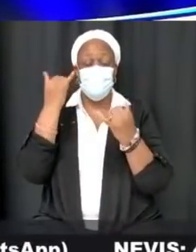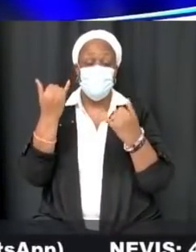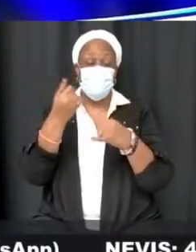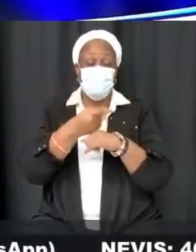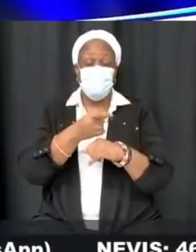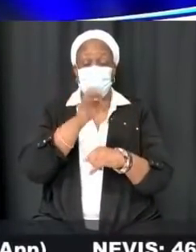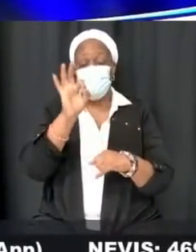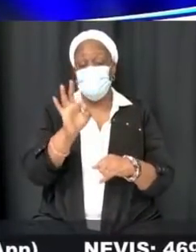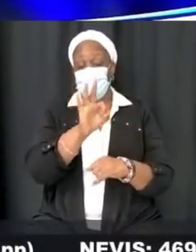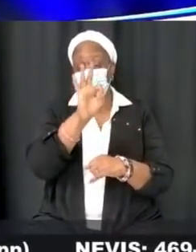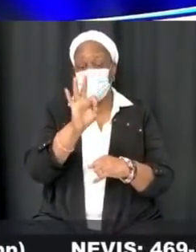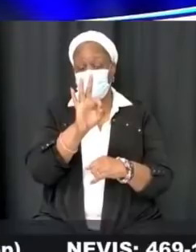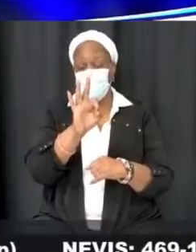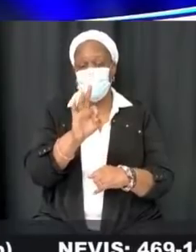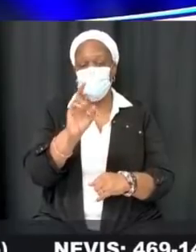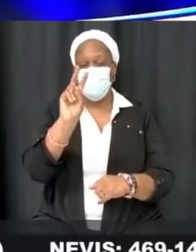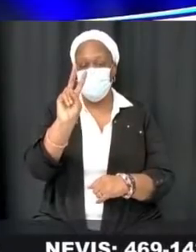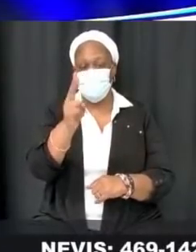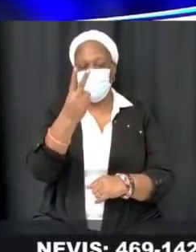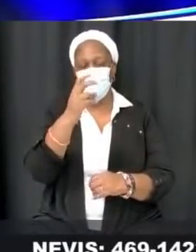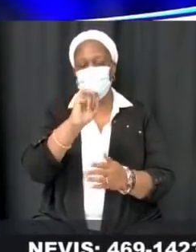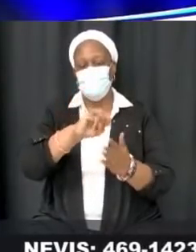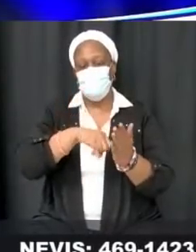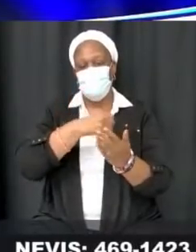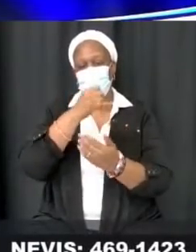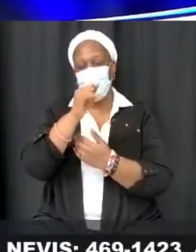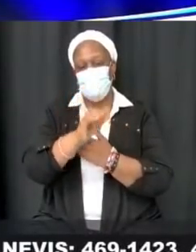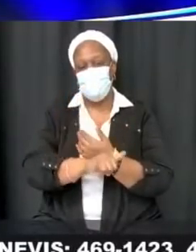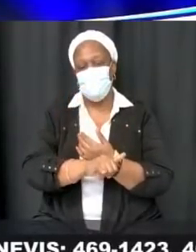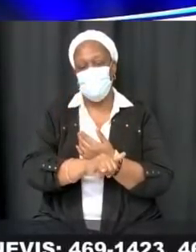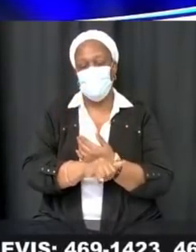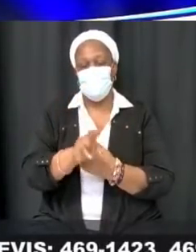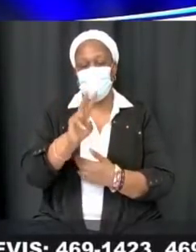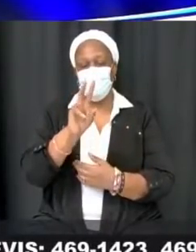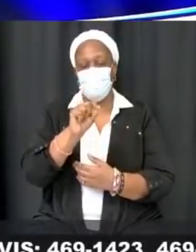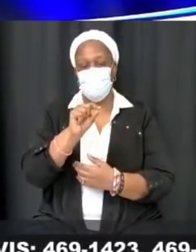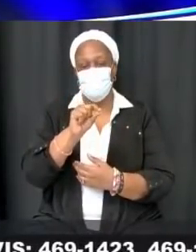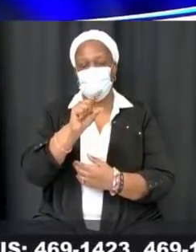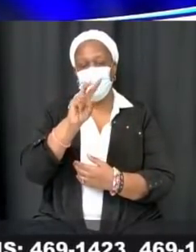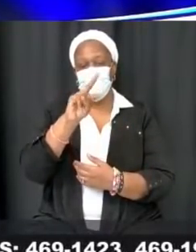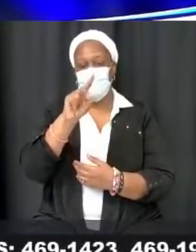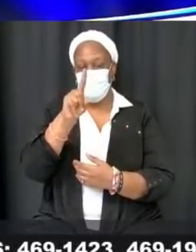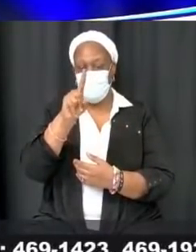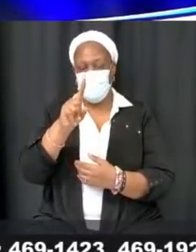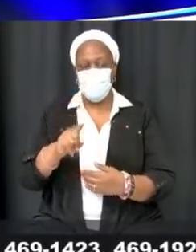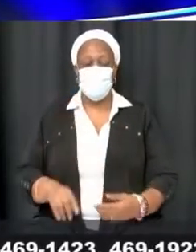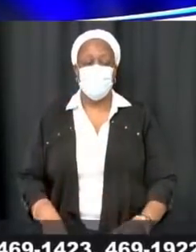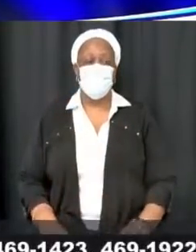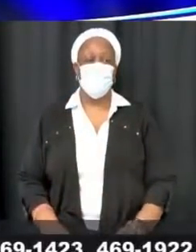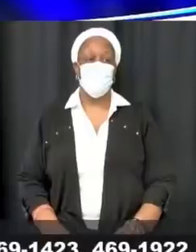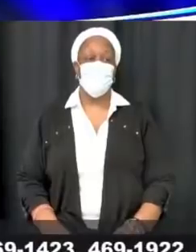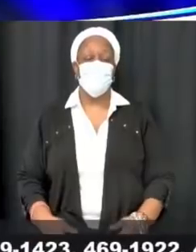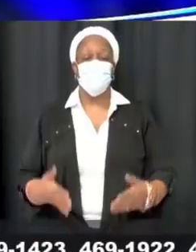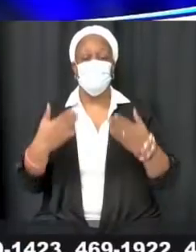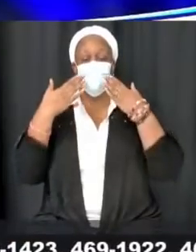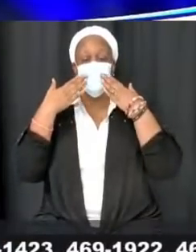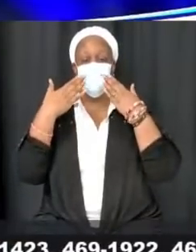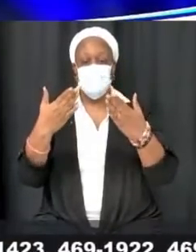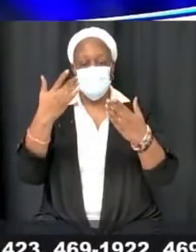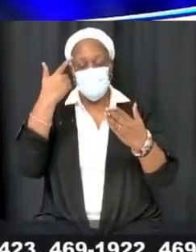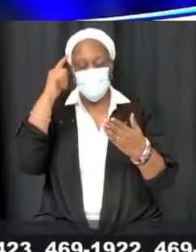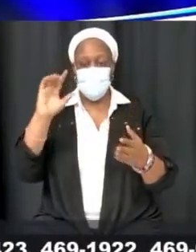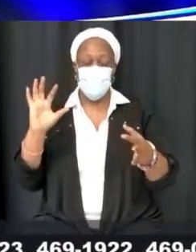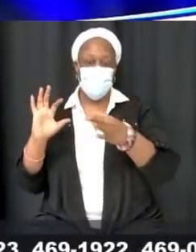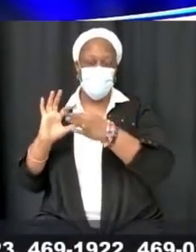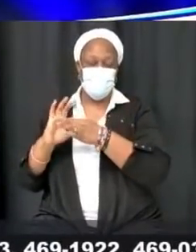Friday, the 2nd day of July, 2021. I am Les Roy Williams. Thank you very much